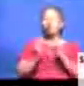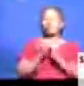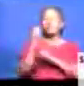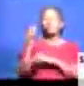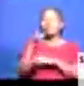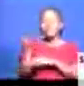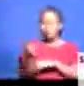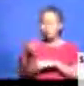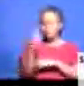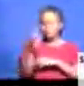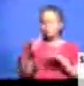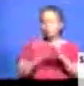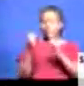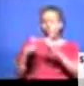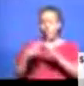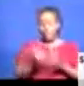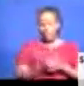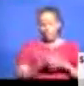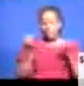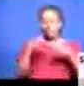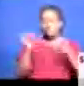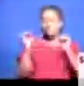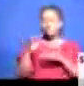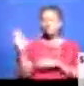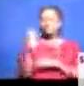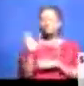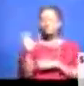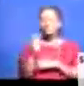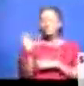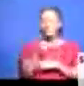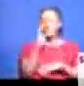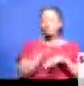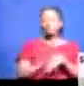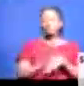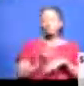15,298 votes. Independent candidate James Lopoyetum got